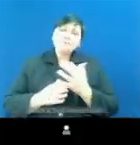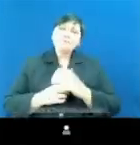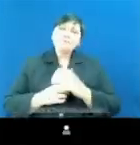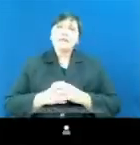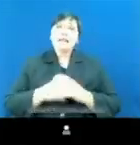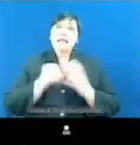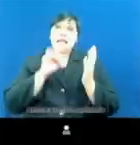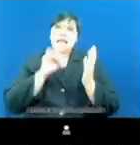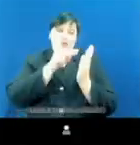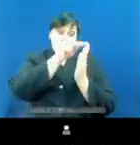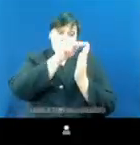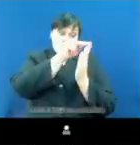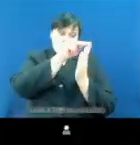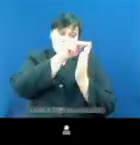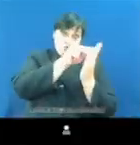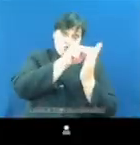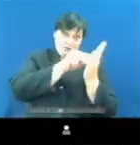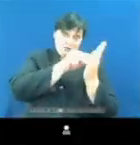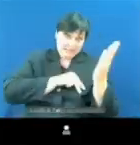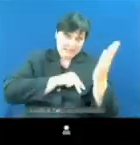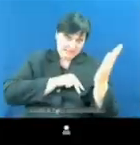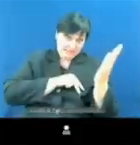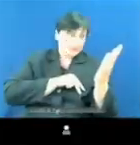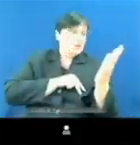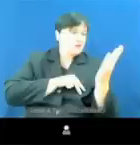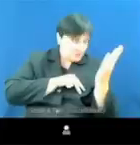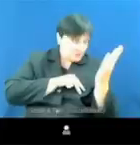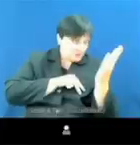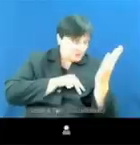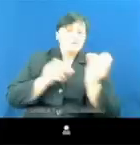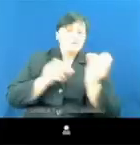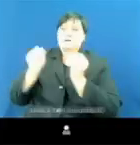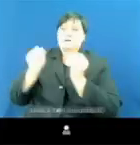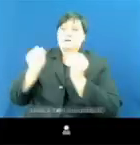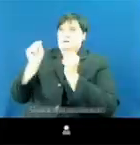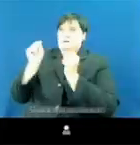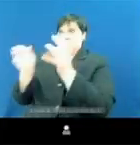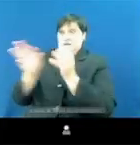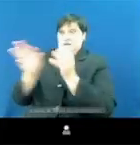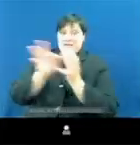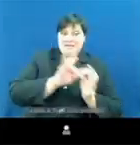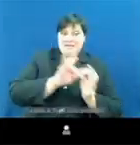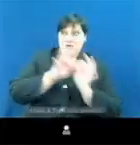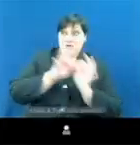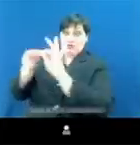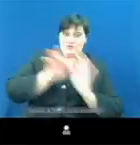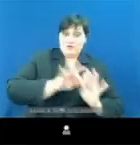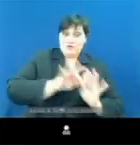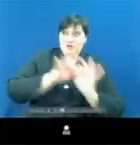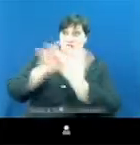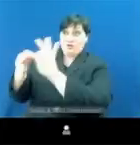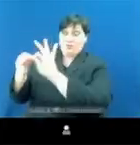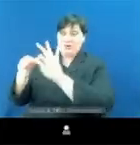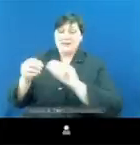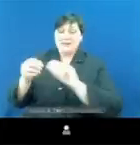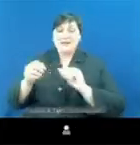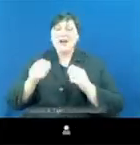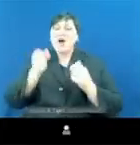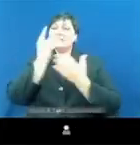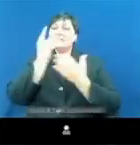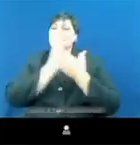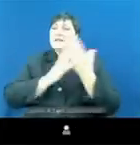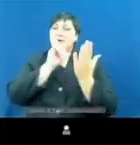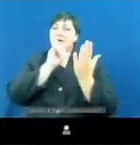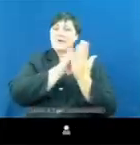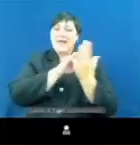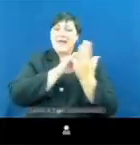then interpreted consecutively, except to the extent that there may be times where you really need to move some of it around on a larger